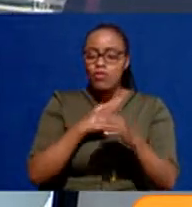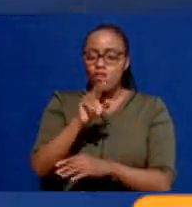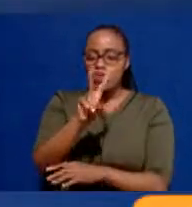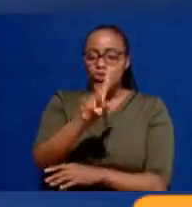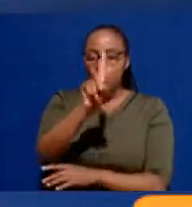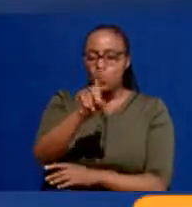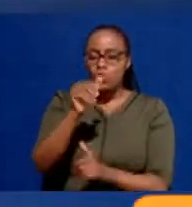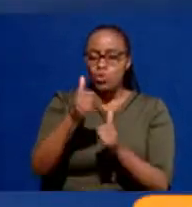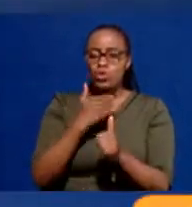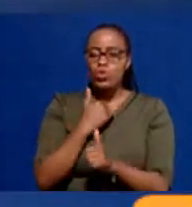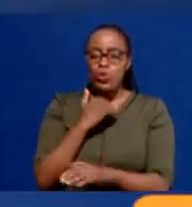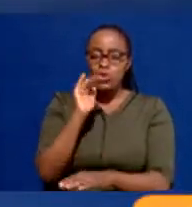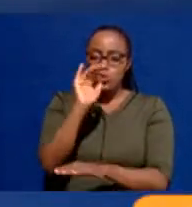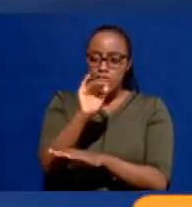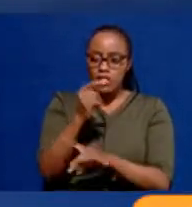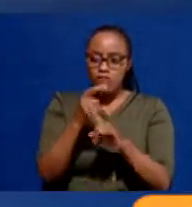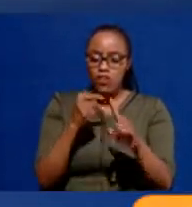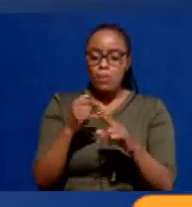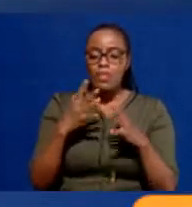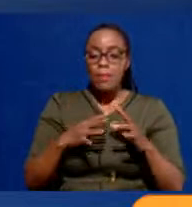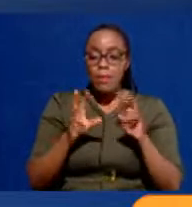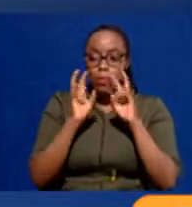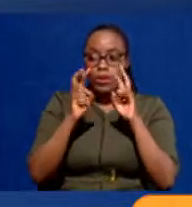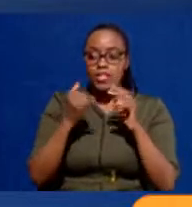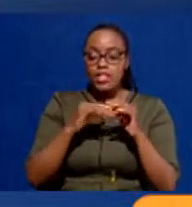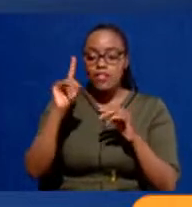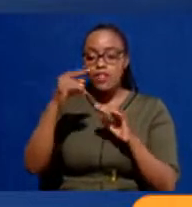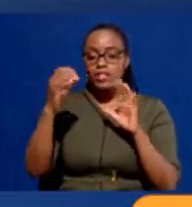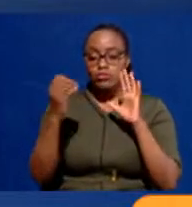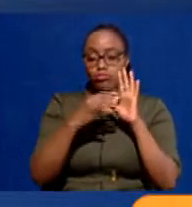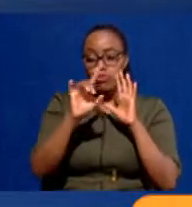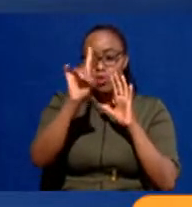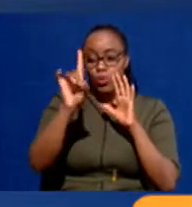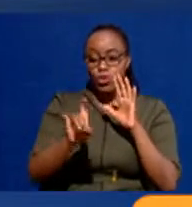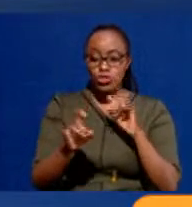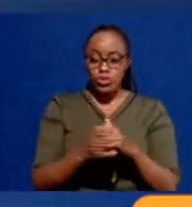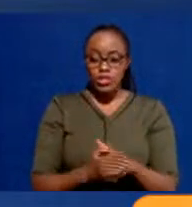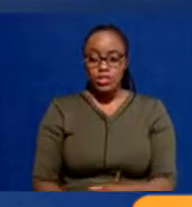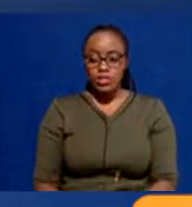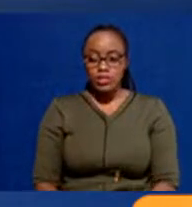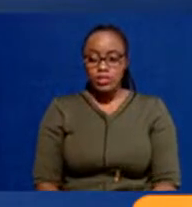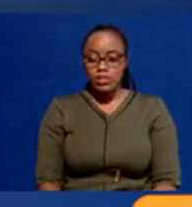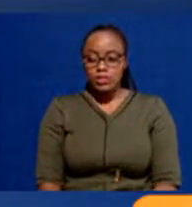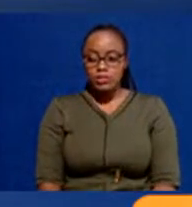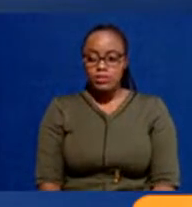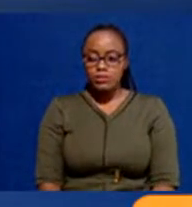that I quickly want to run you through from our viewers. Let's put the first one up.